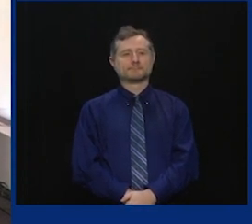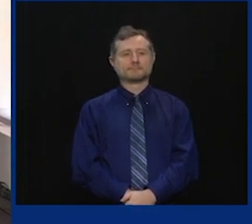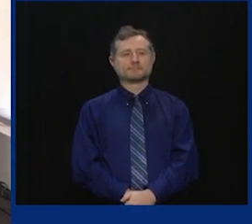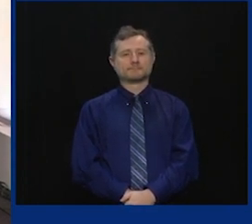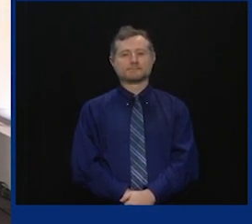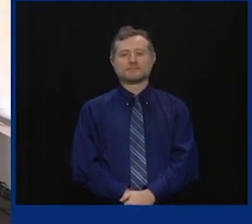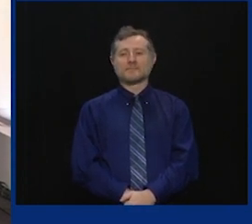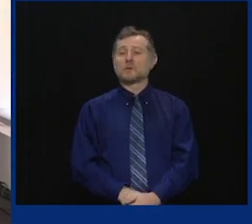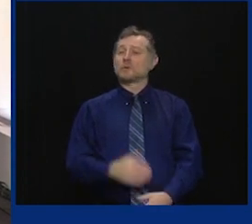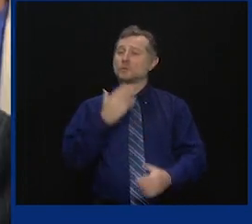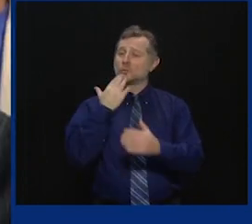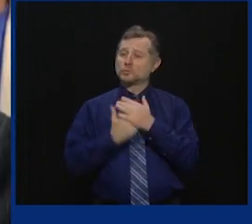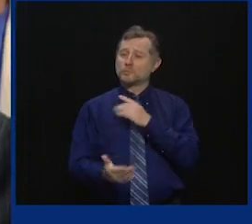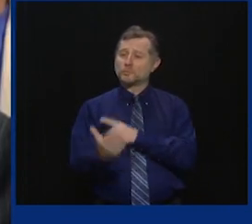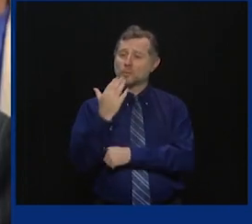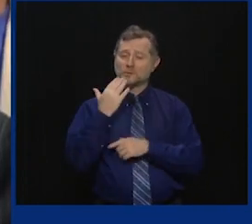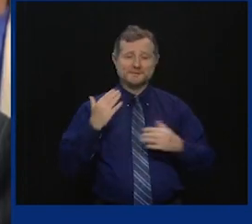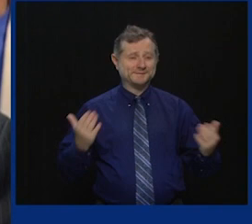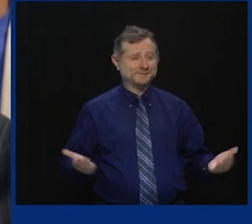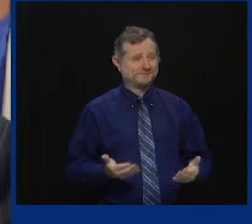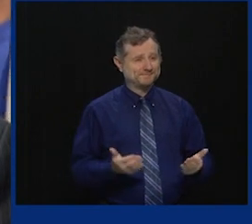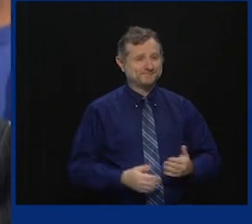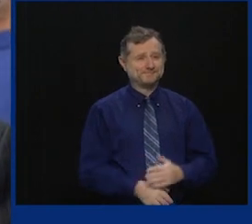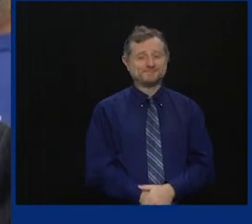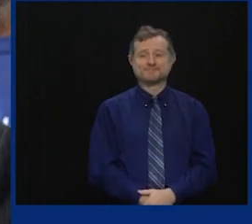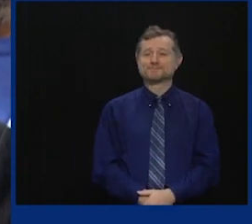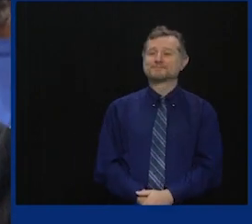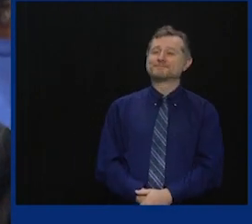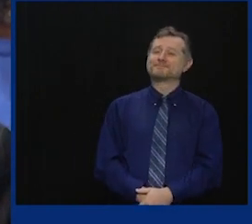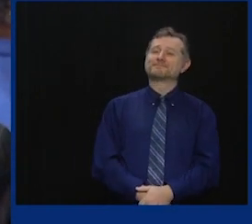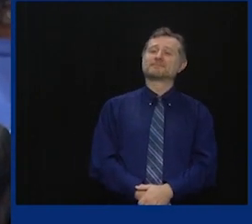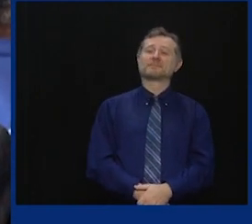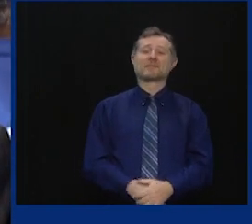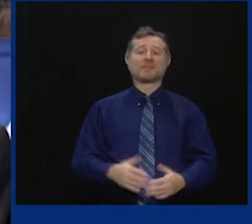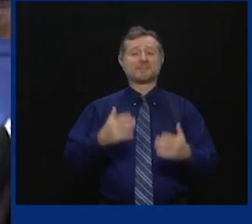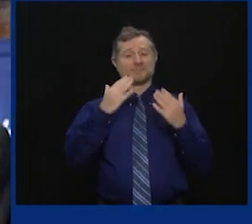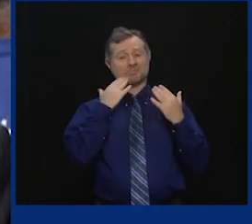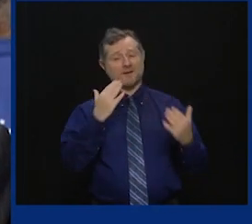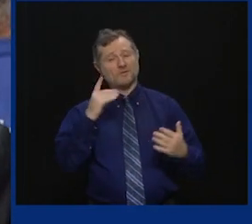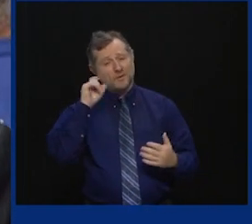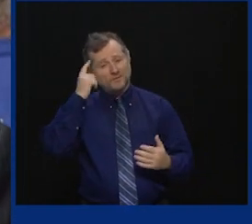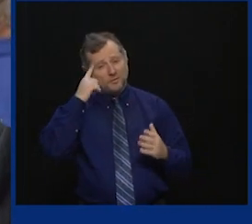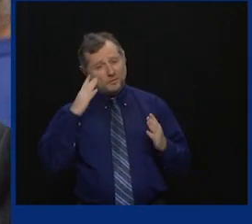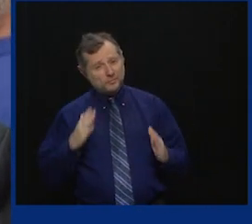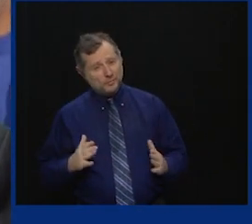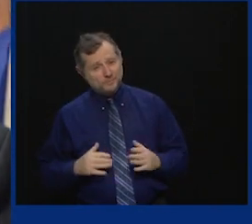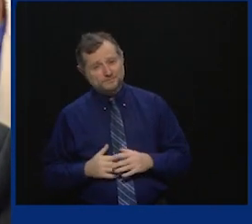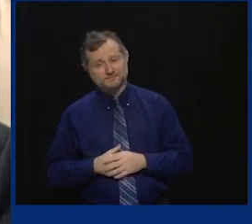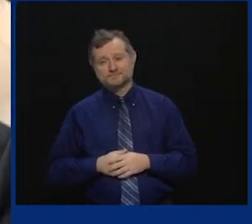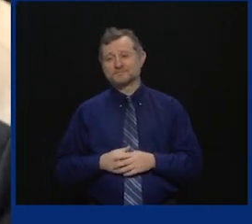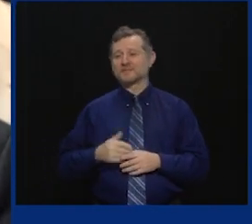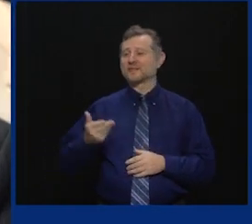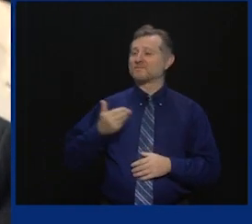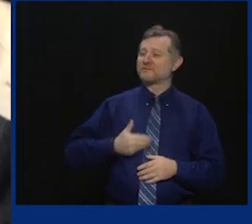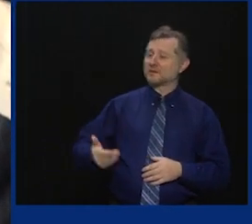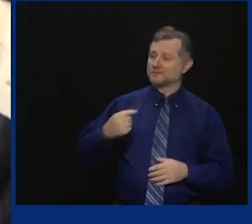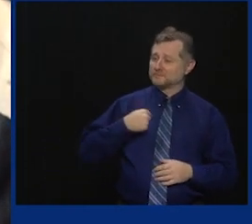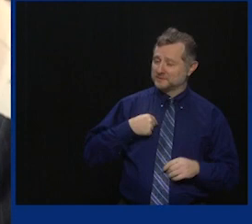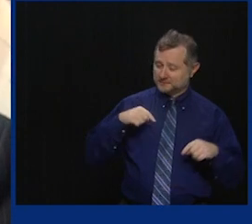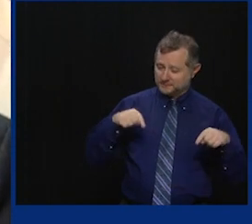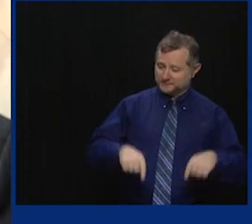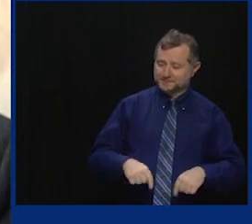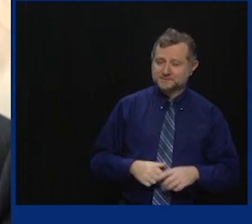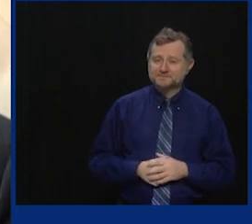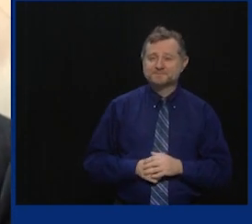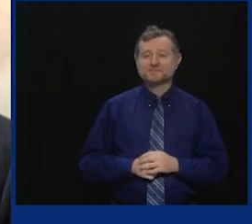Good morning, everyone. I want to thank our governor for inviting me, but